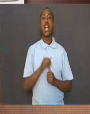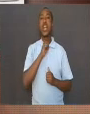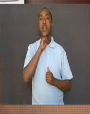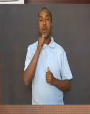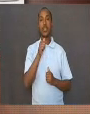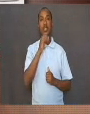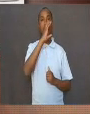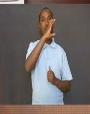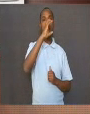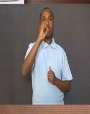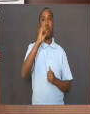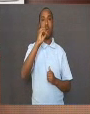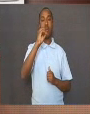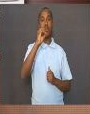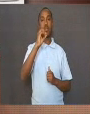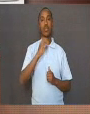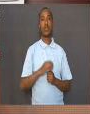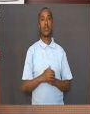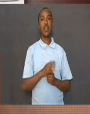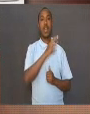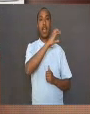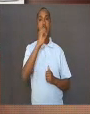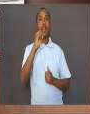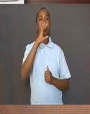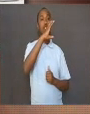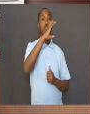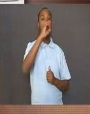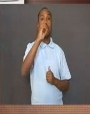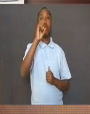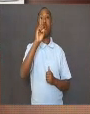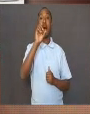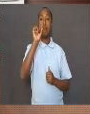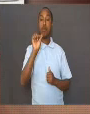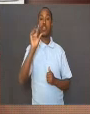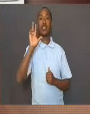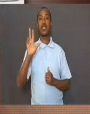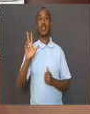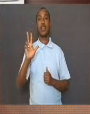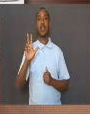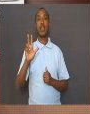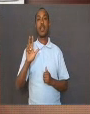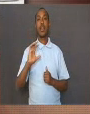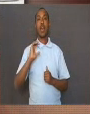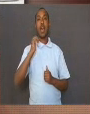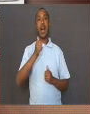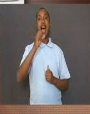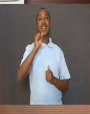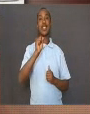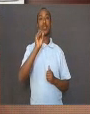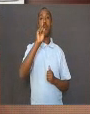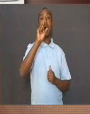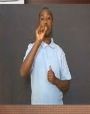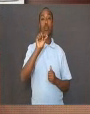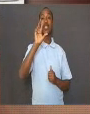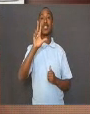not CO and CO 1.3, as